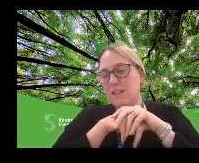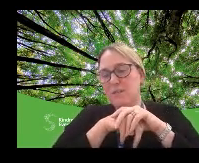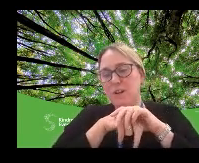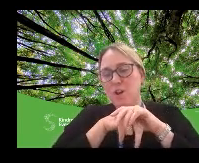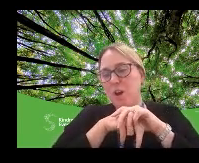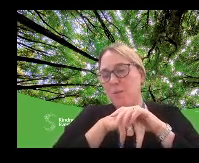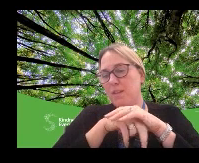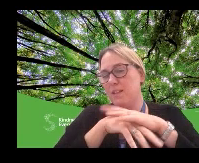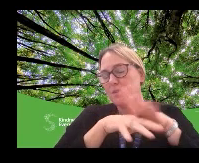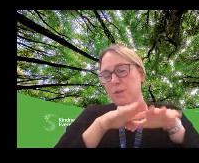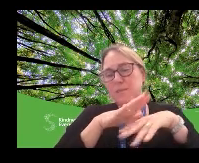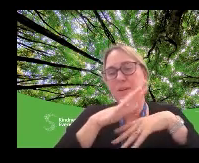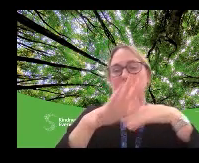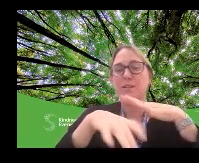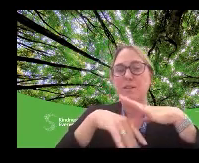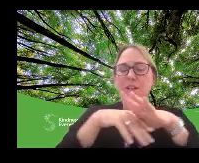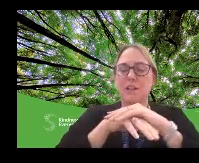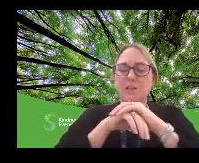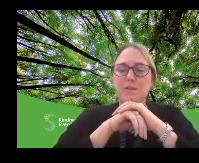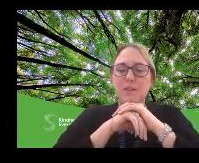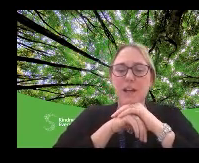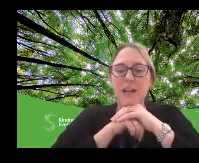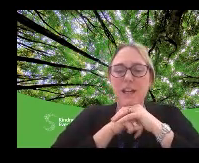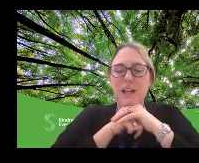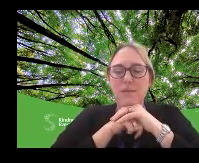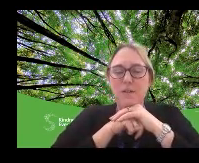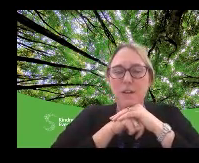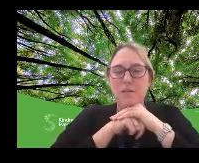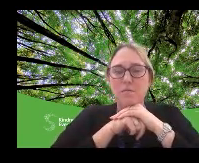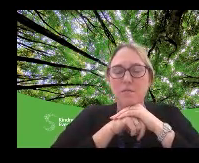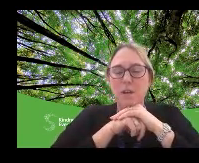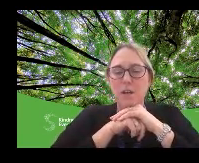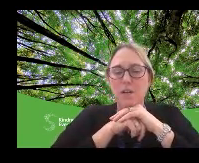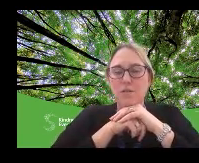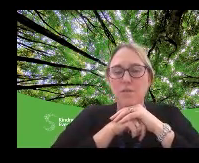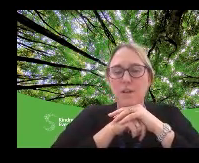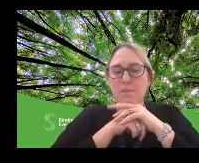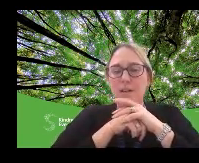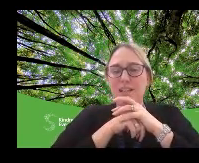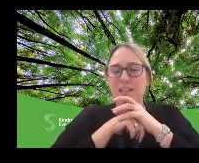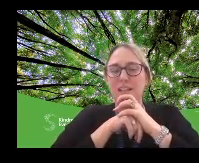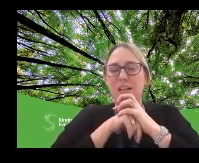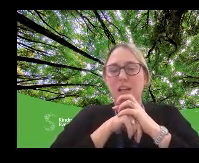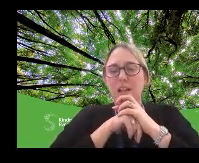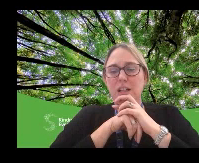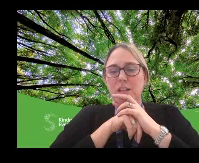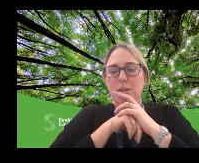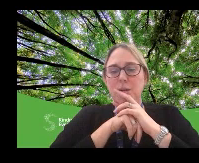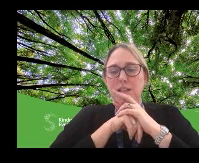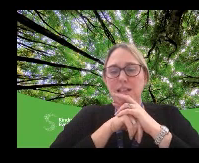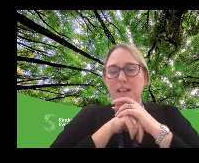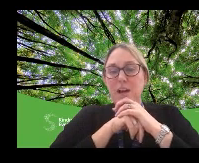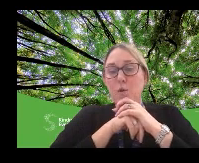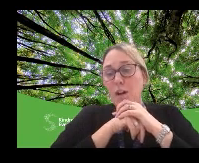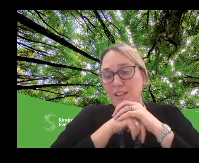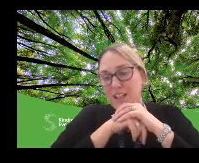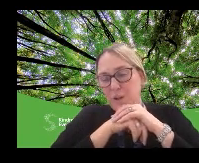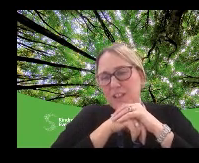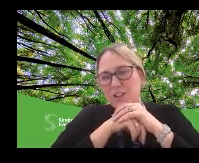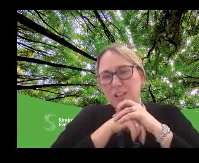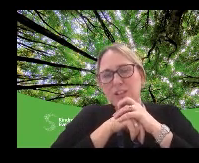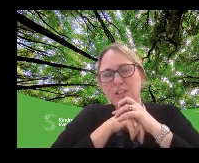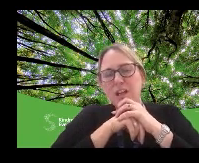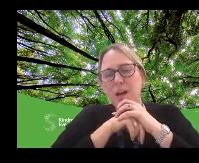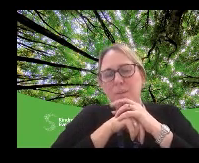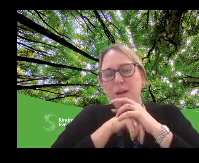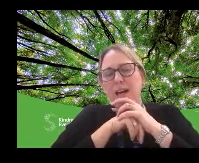your life thinks it's the right time, and this is what it's about, and sort of that giving them sort of the ability to understand that or ask